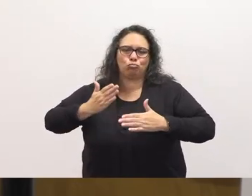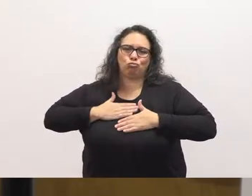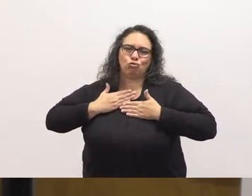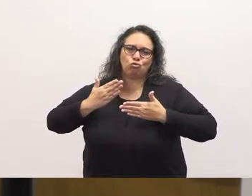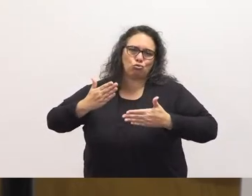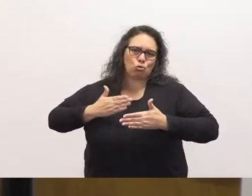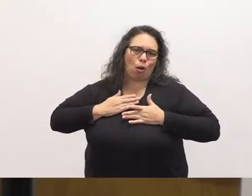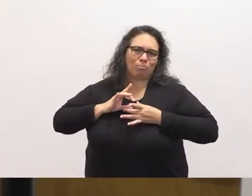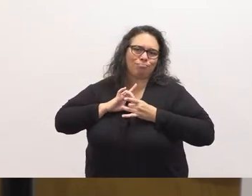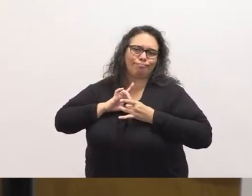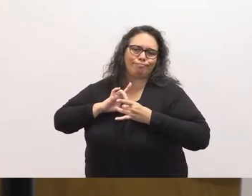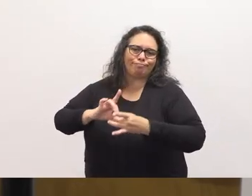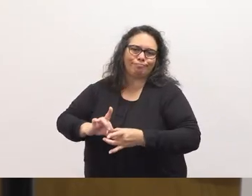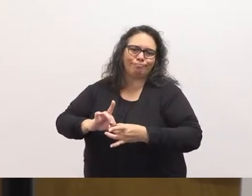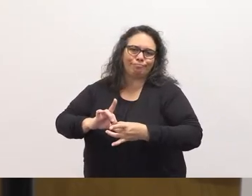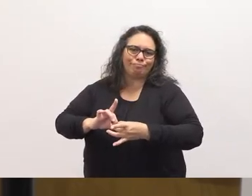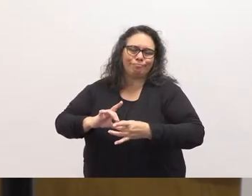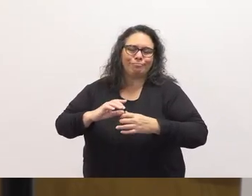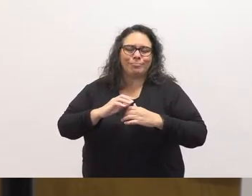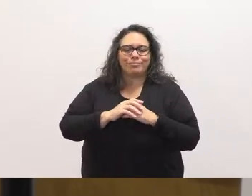a joy to be a part of. And so